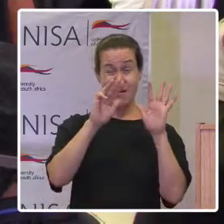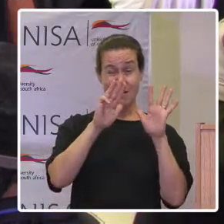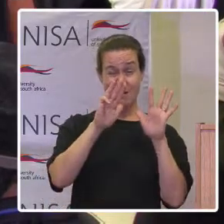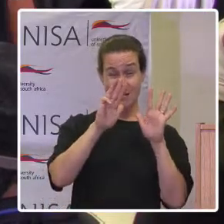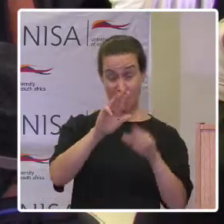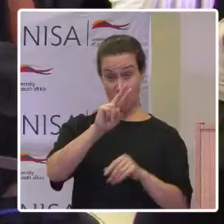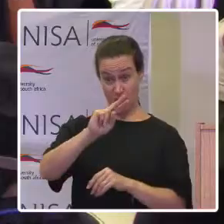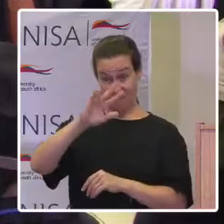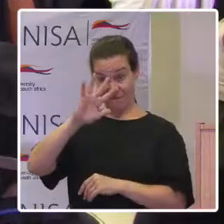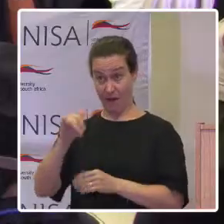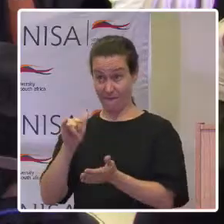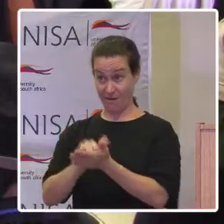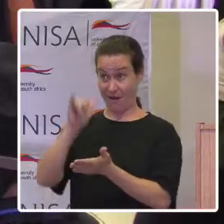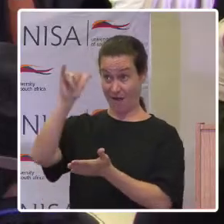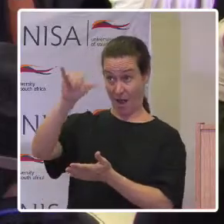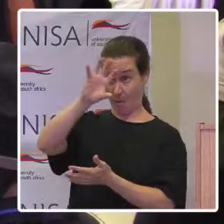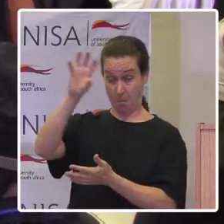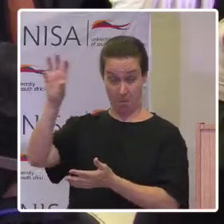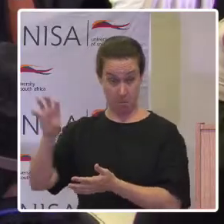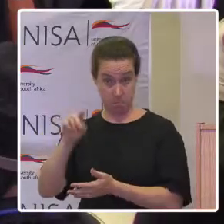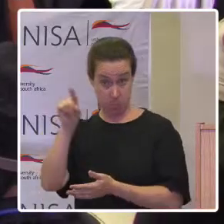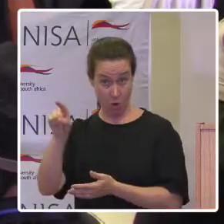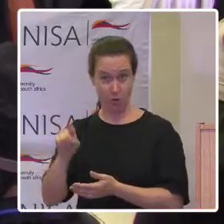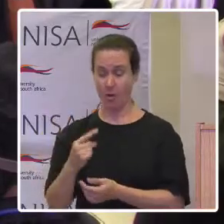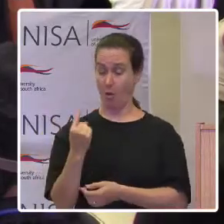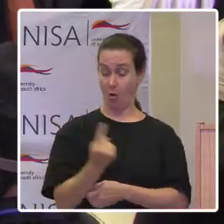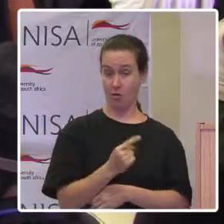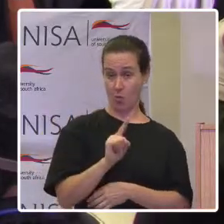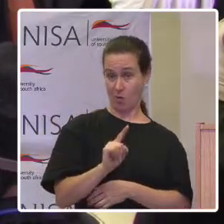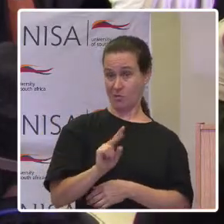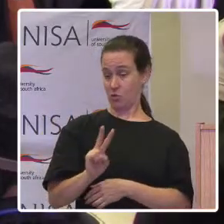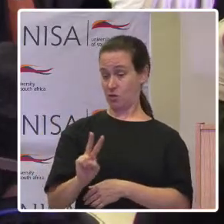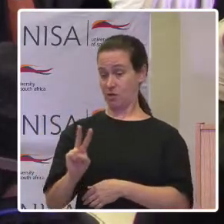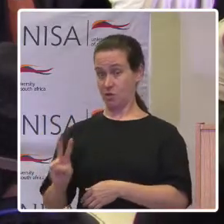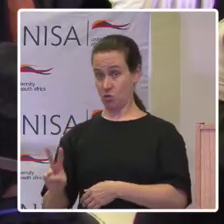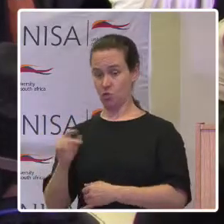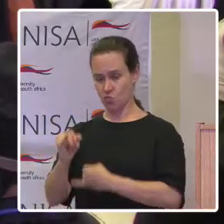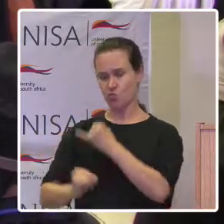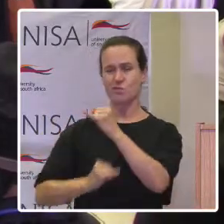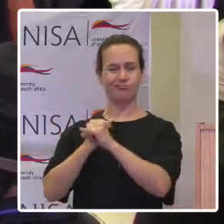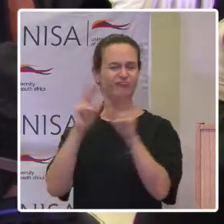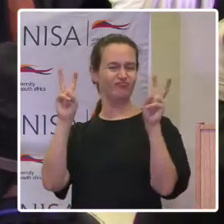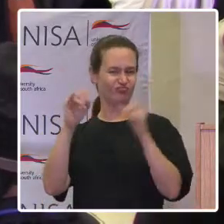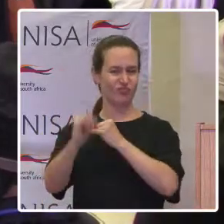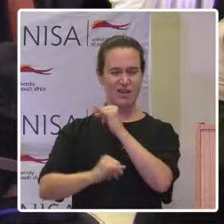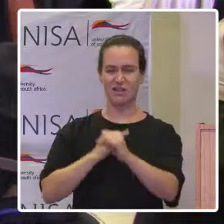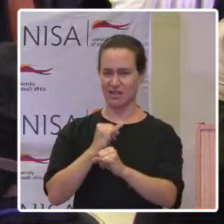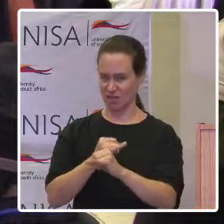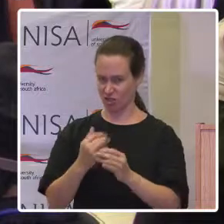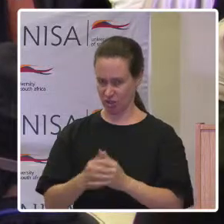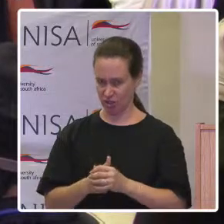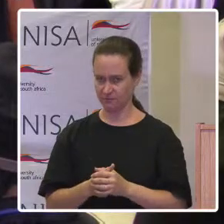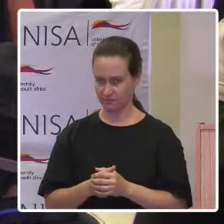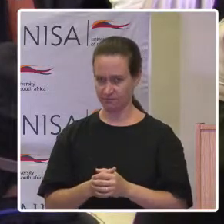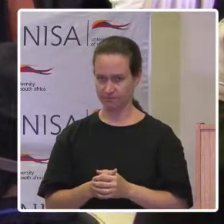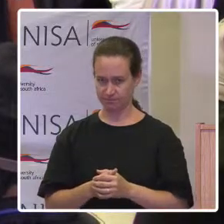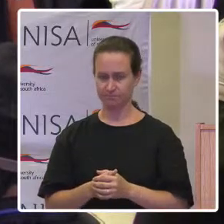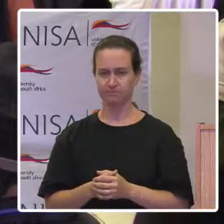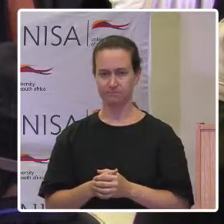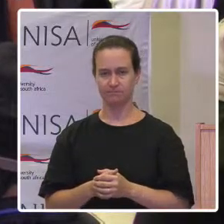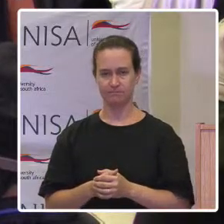925 airports, and which is 122 are considered international